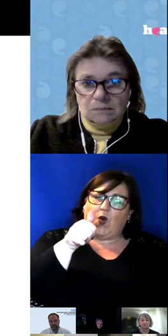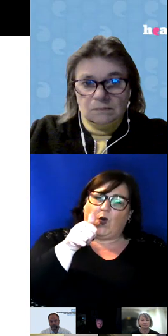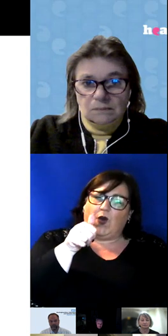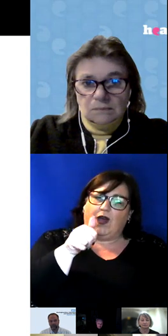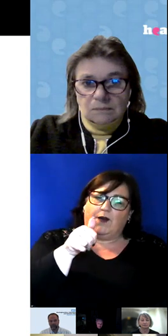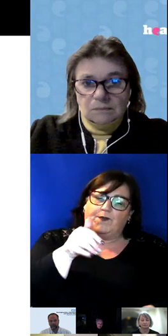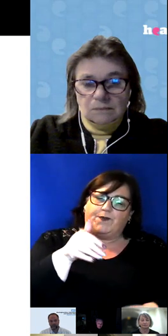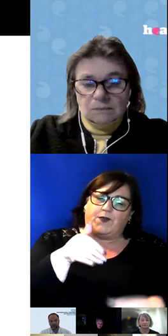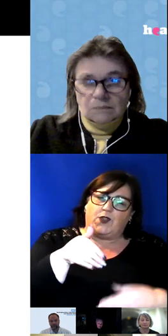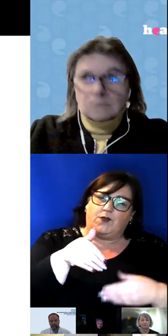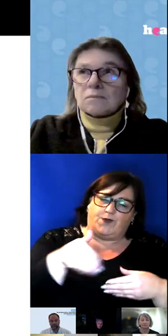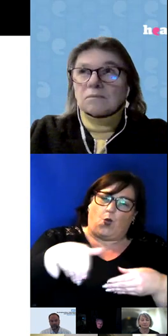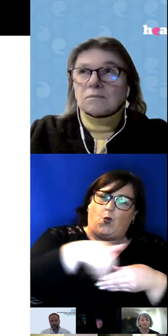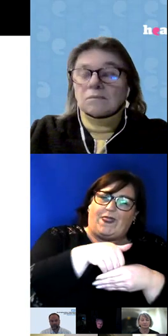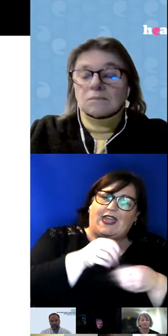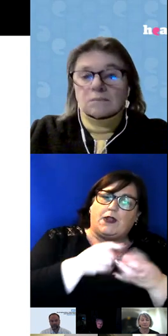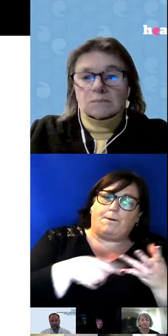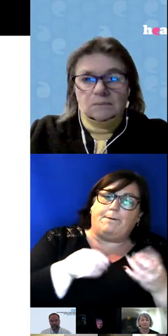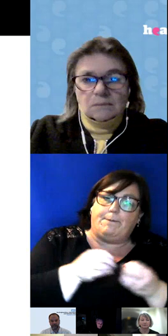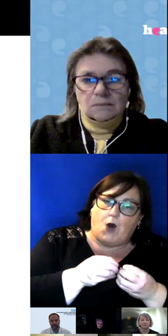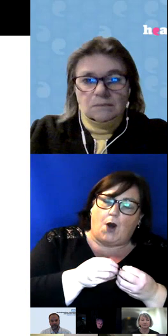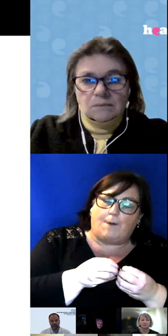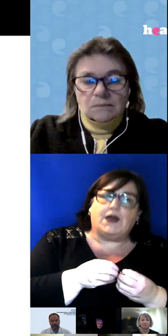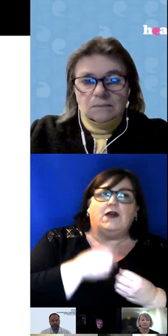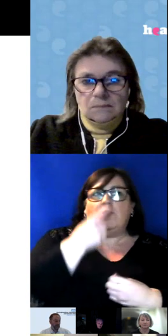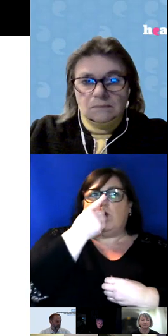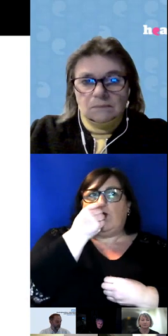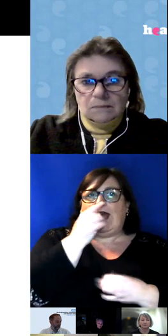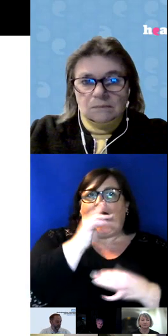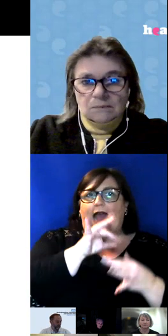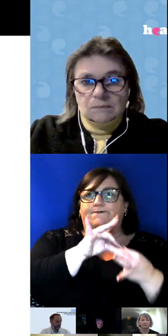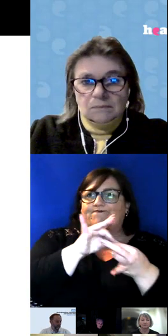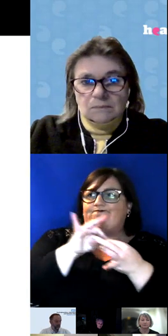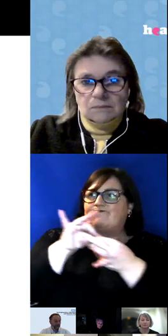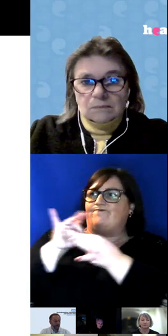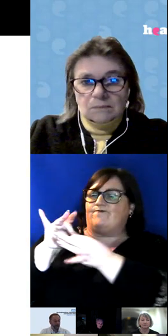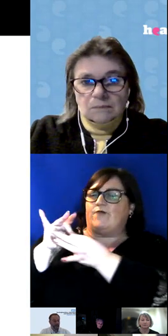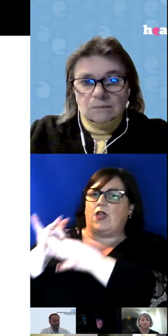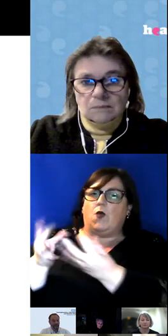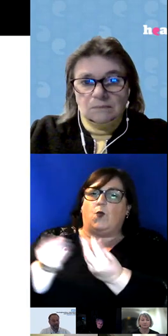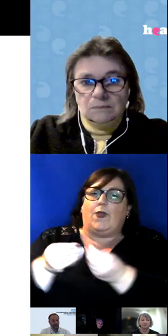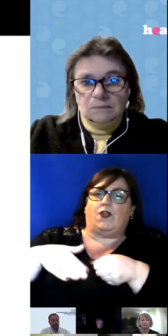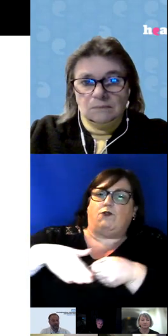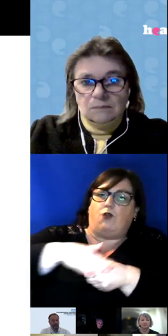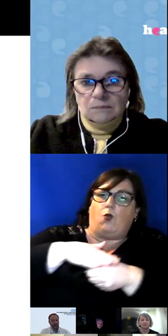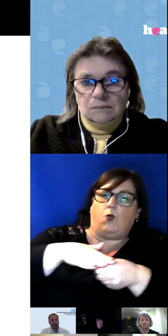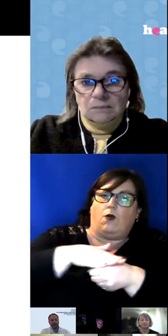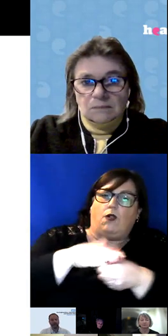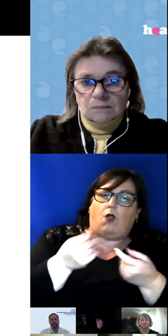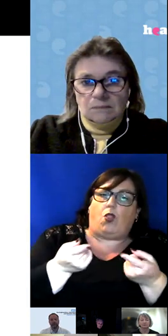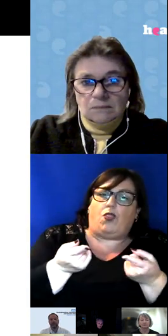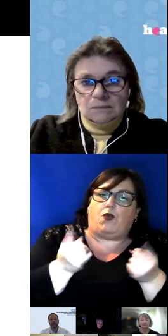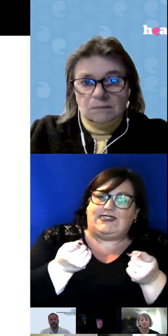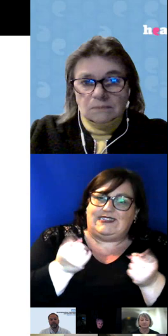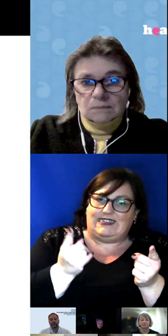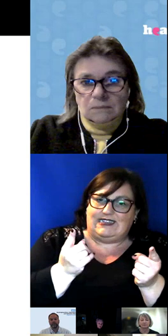to engage with local authorities in terms of spending money from